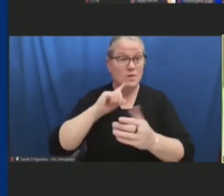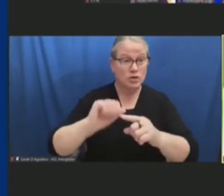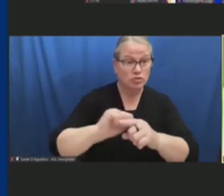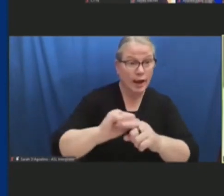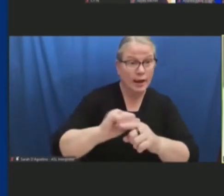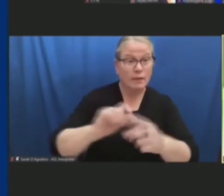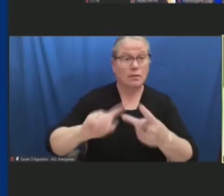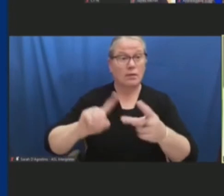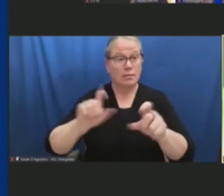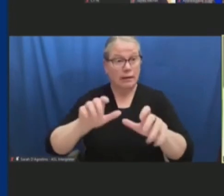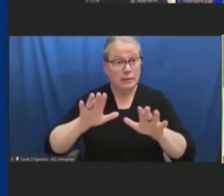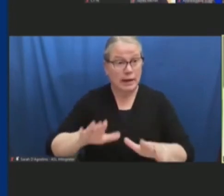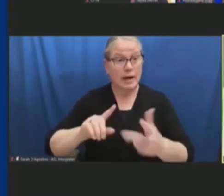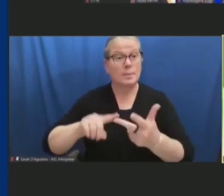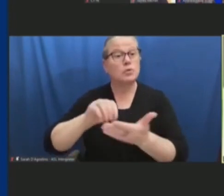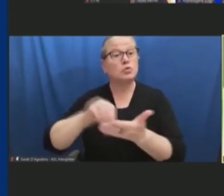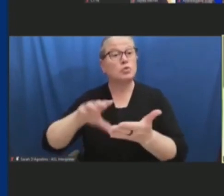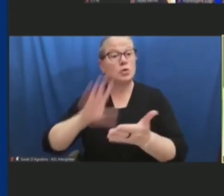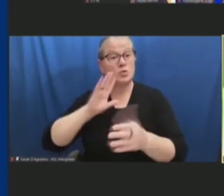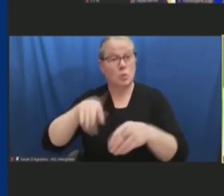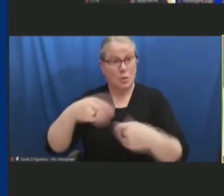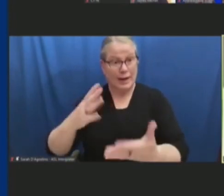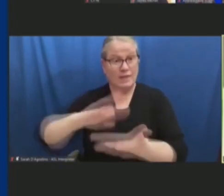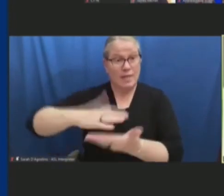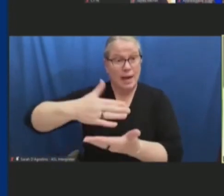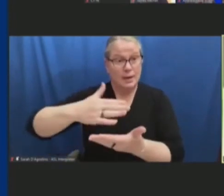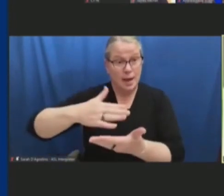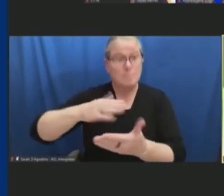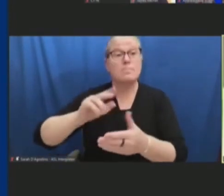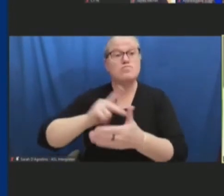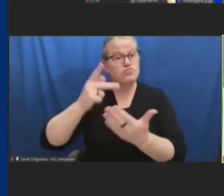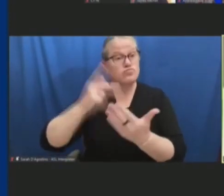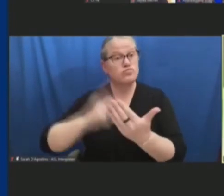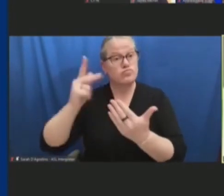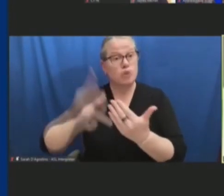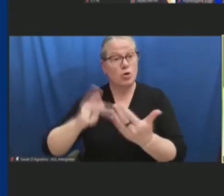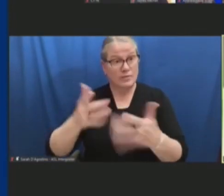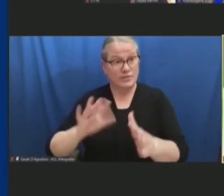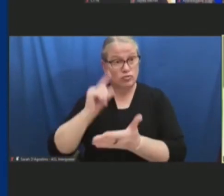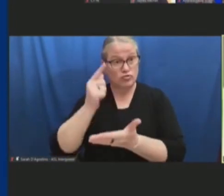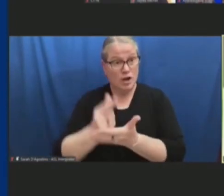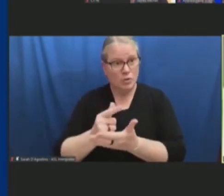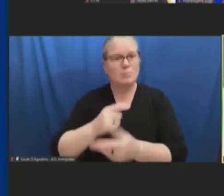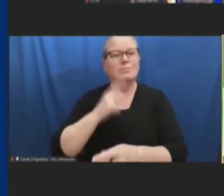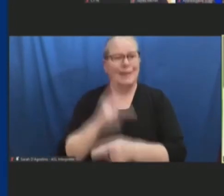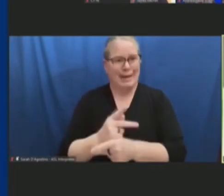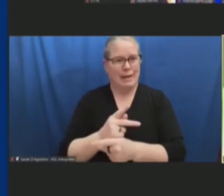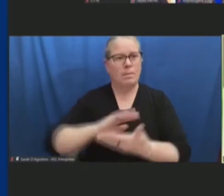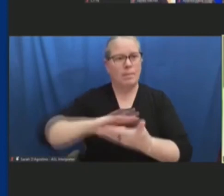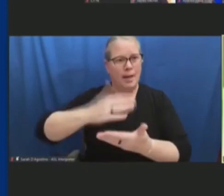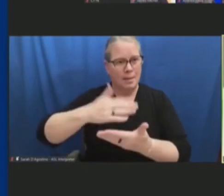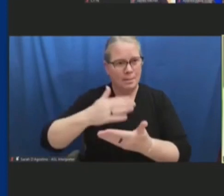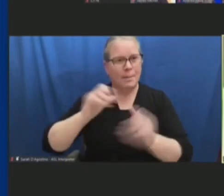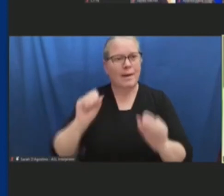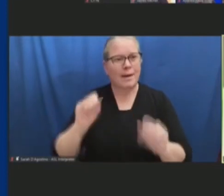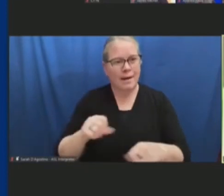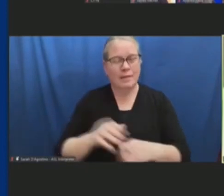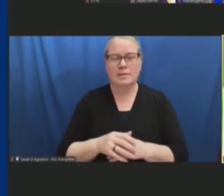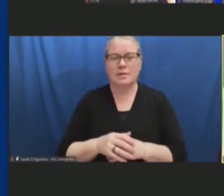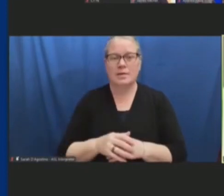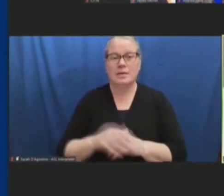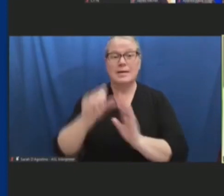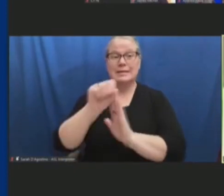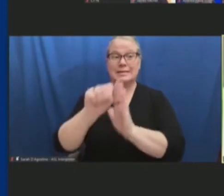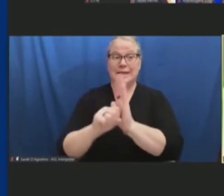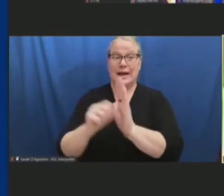laptop, which they will then get to keep after they've completed the program. Training will be provided by a